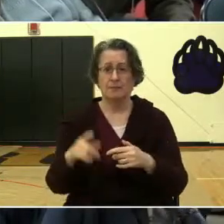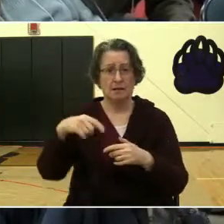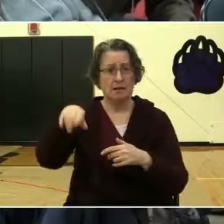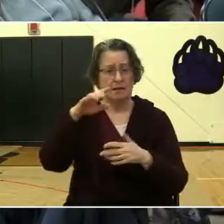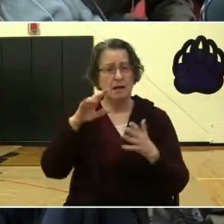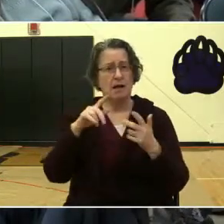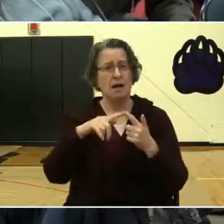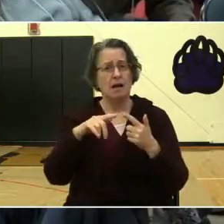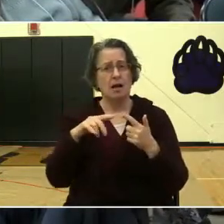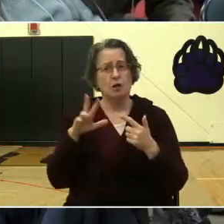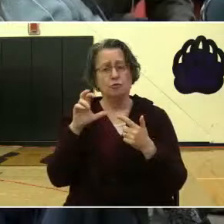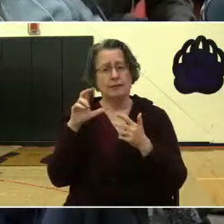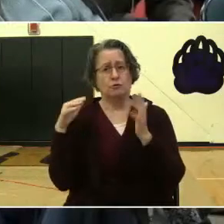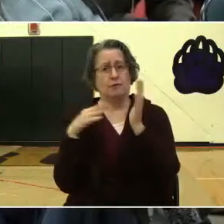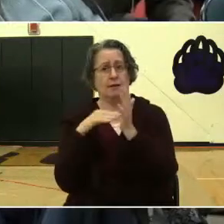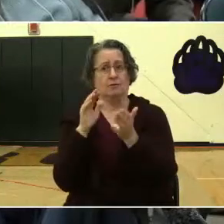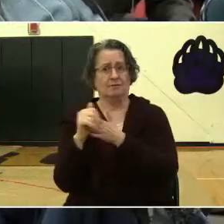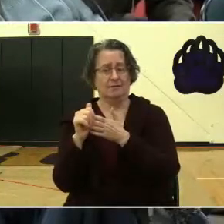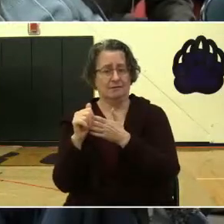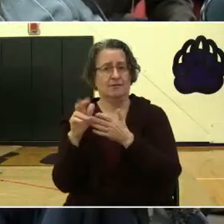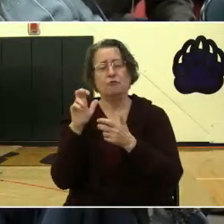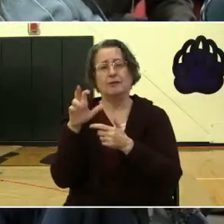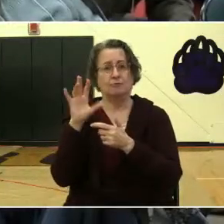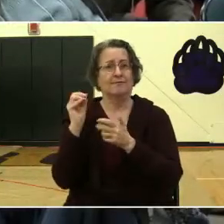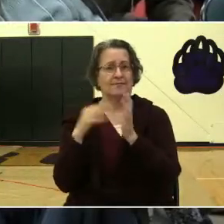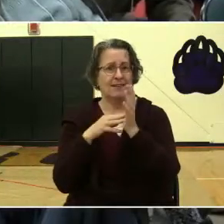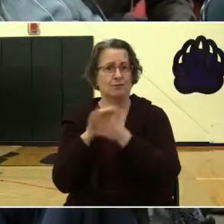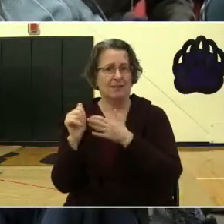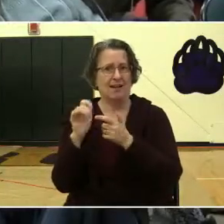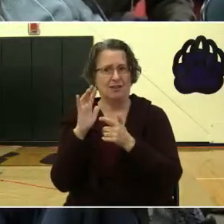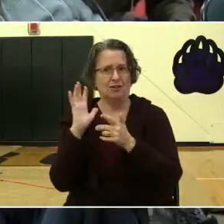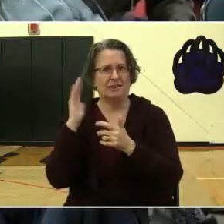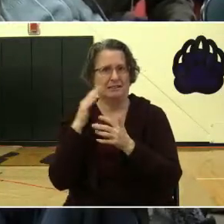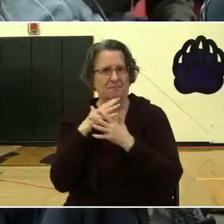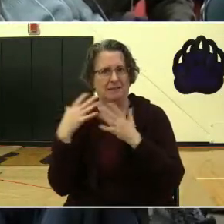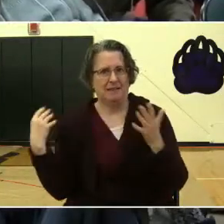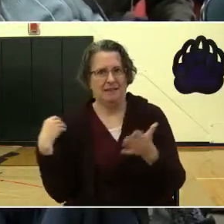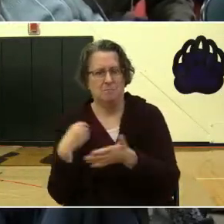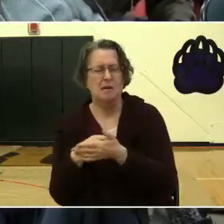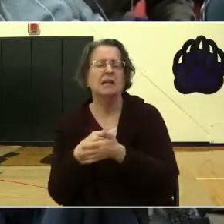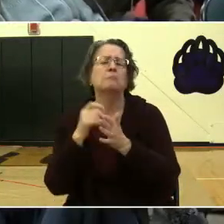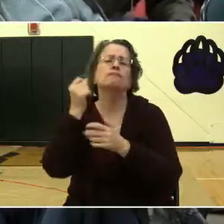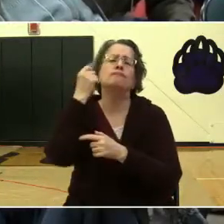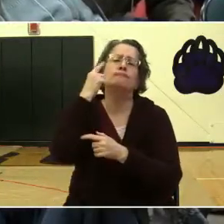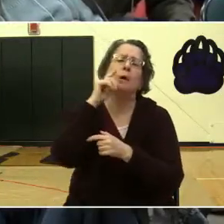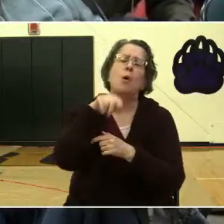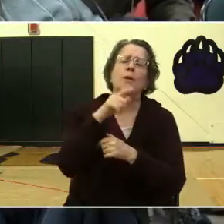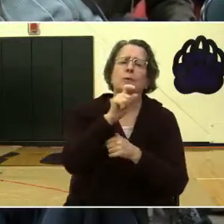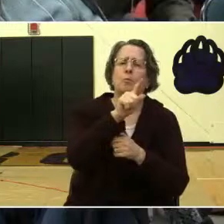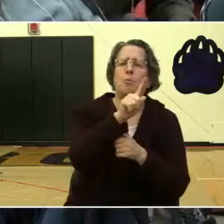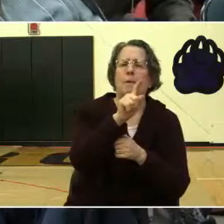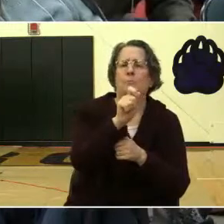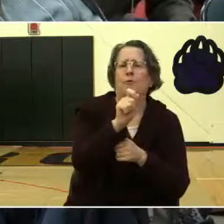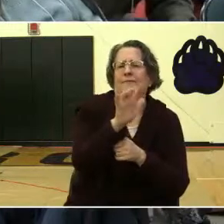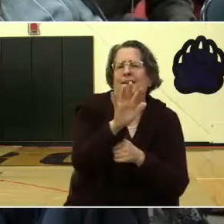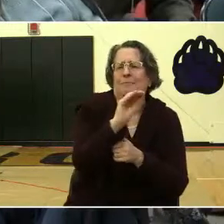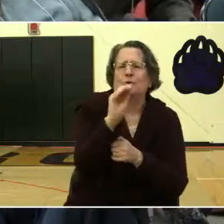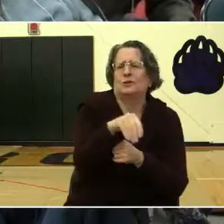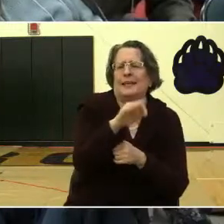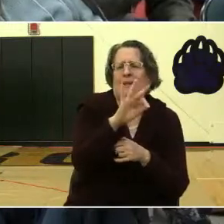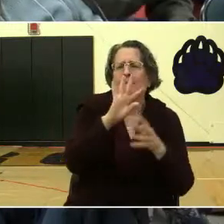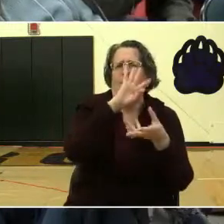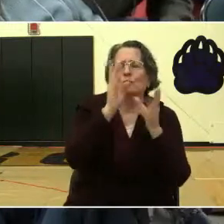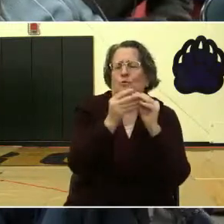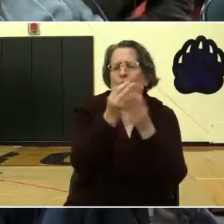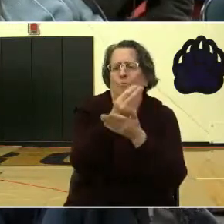lot of money to the homeowner 350,000 it's 1 and a half% of the budget but are there active discussions